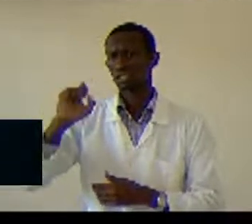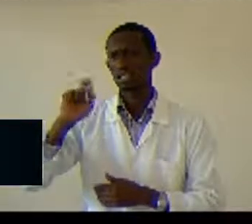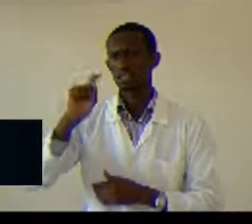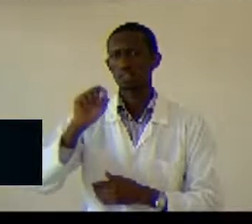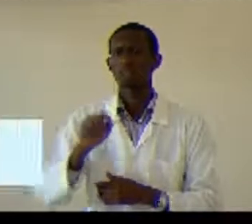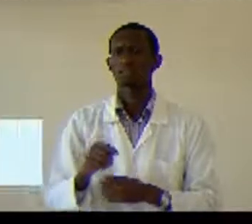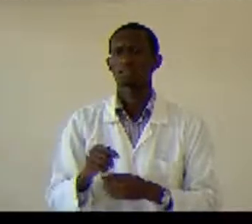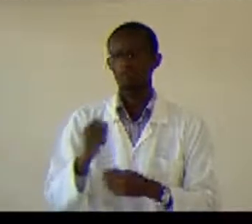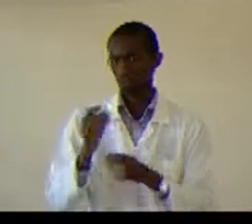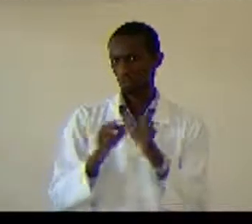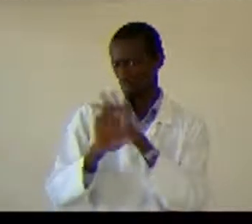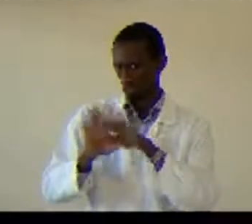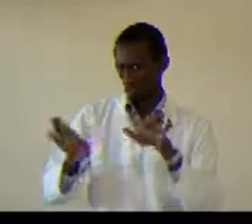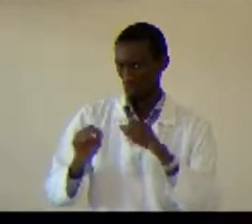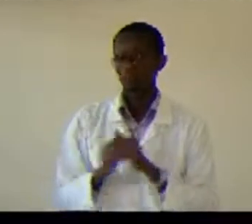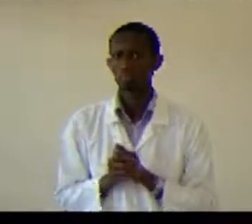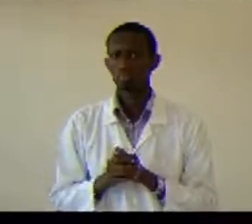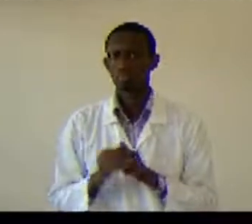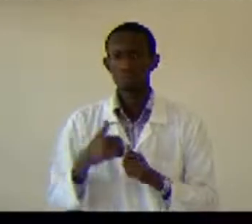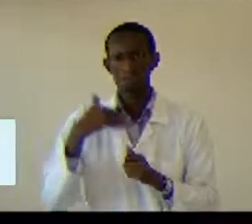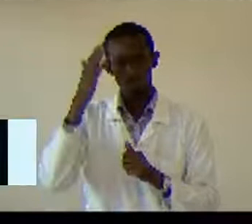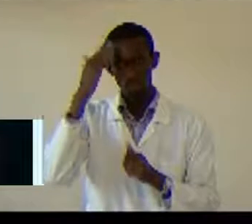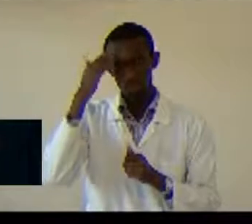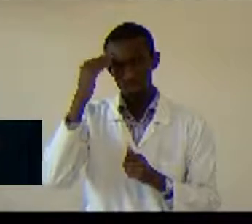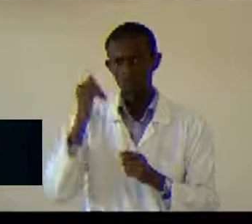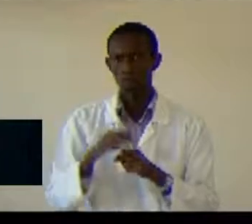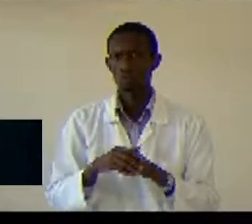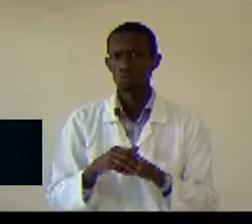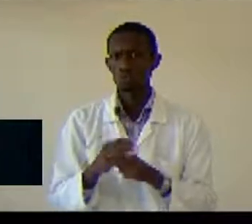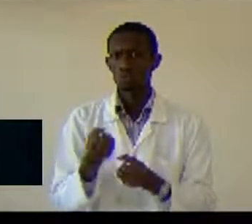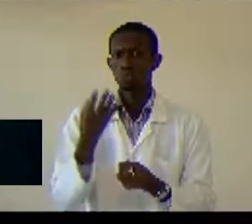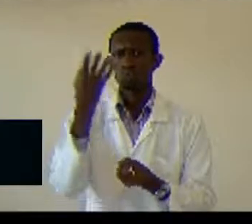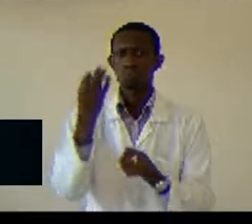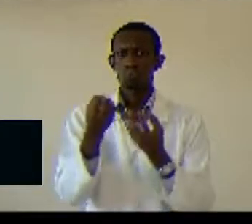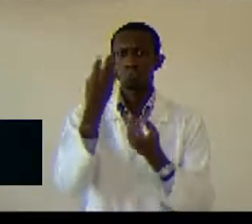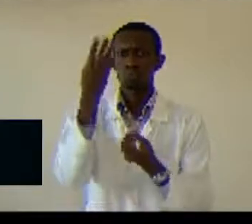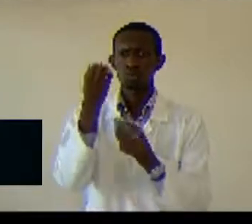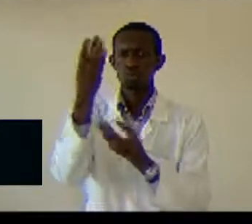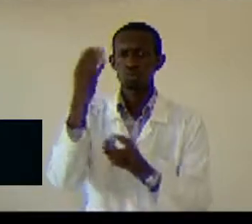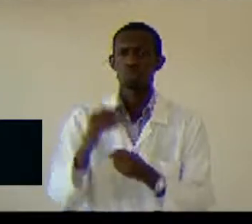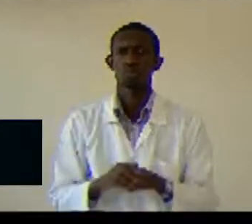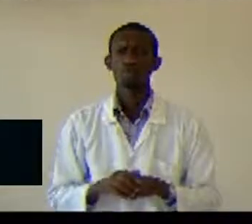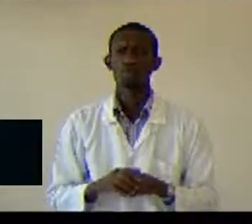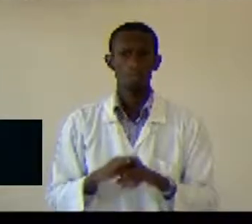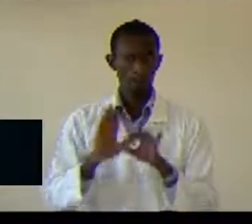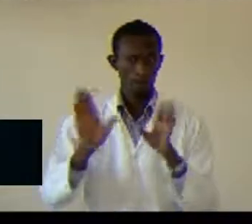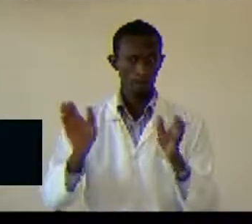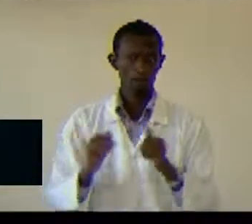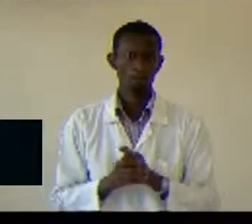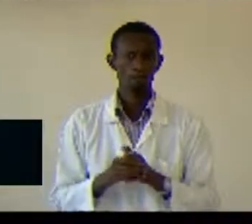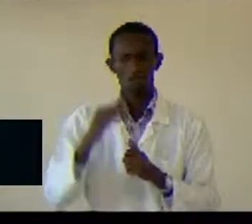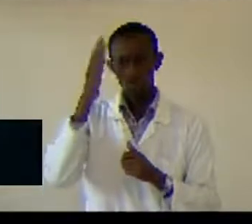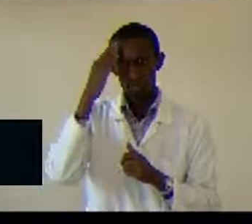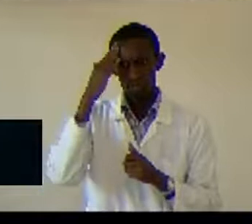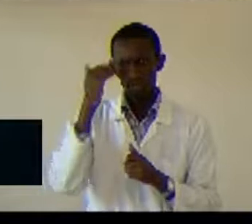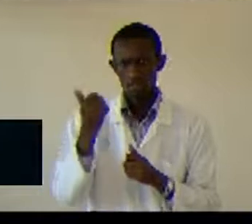of fusion, specific latent heat of vaporization, just depending on the process of change of state. And also, we were able